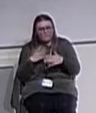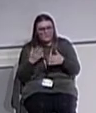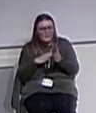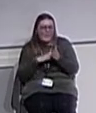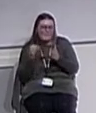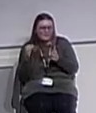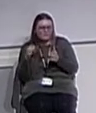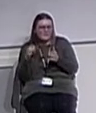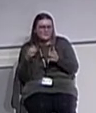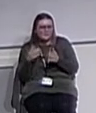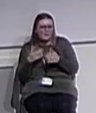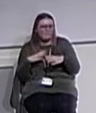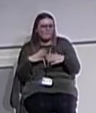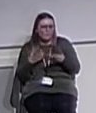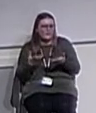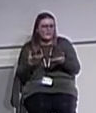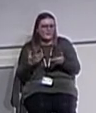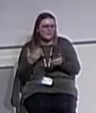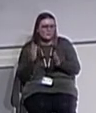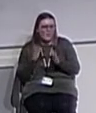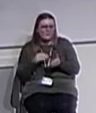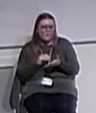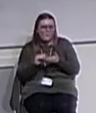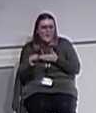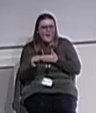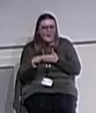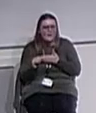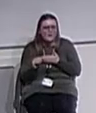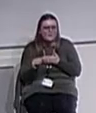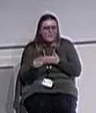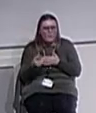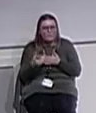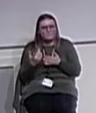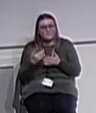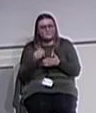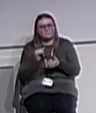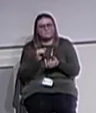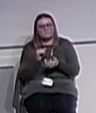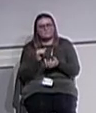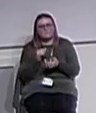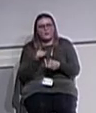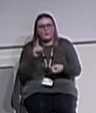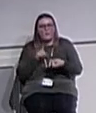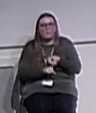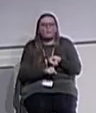one going to the local area is free as well. So, because it's compulsory for a degree, there is a